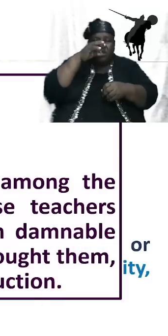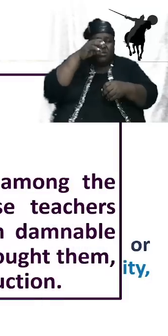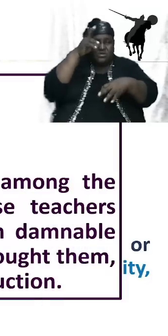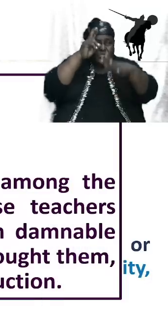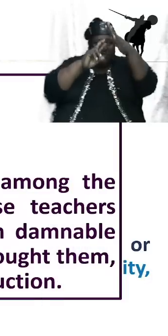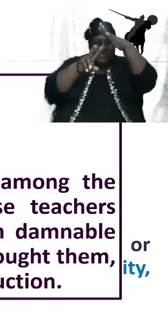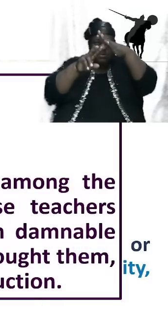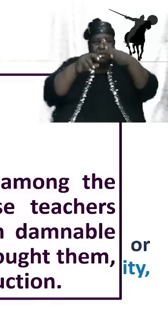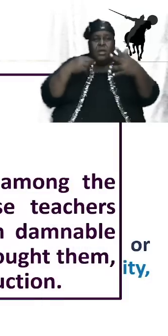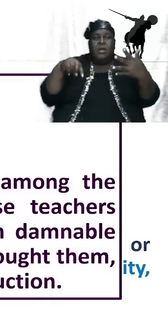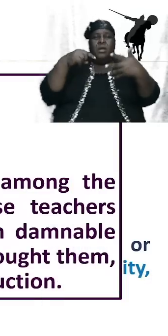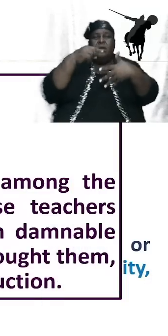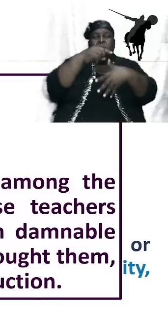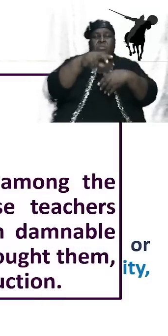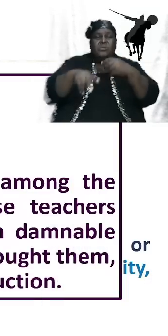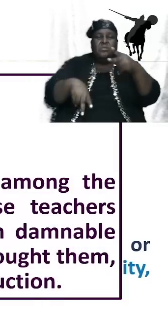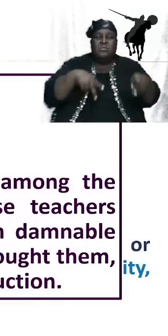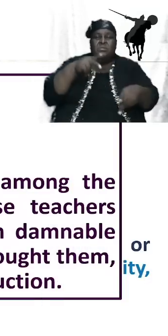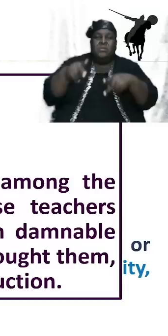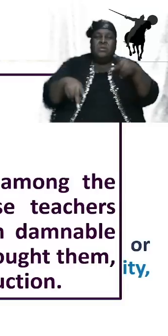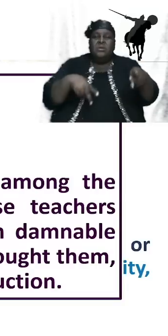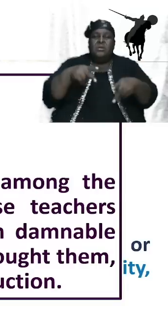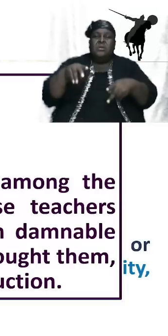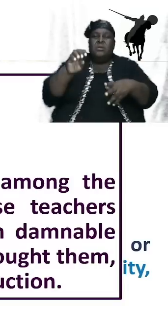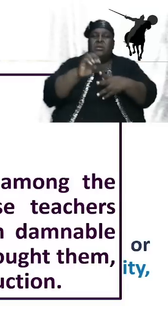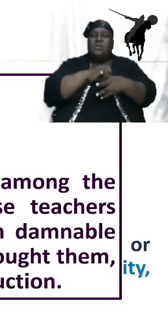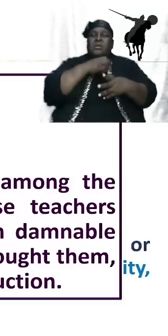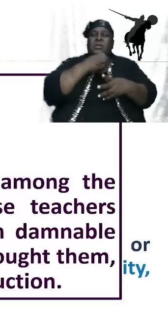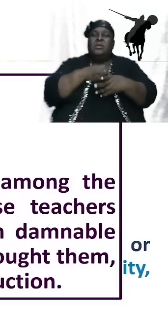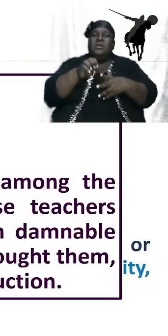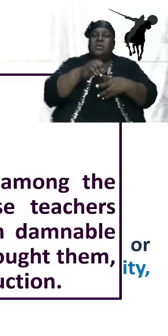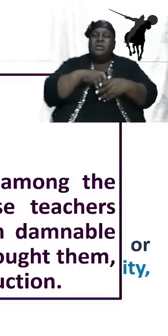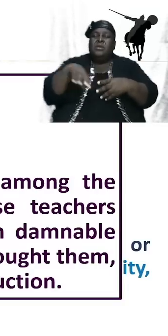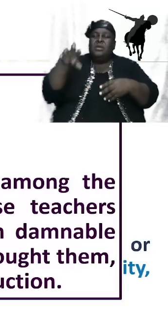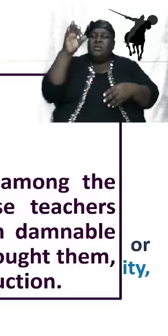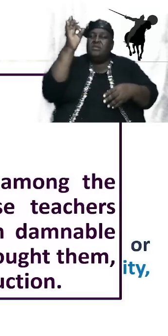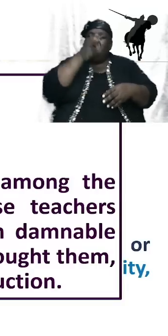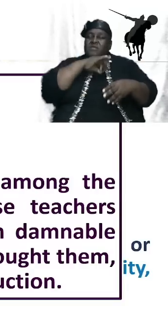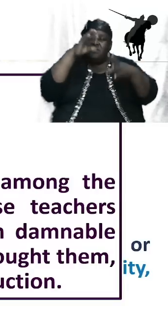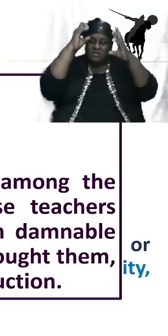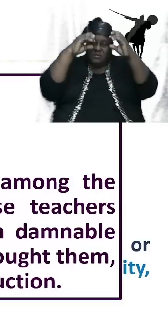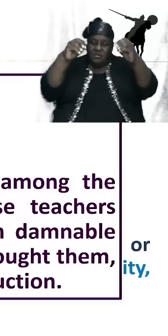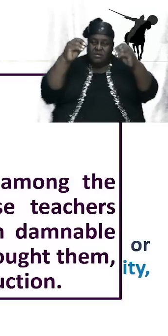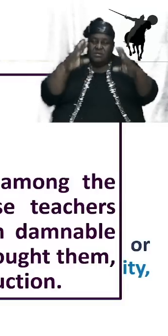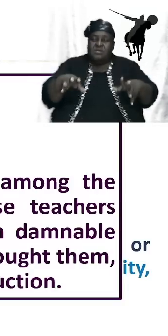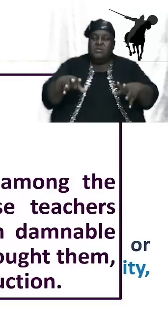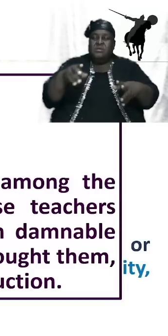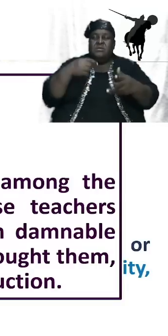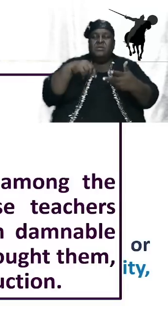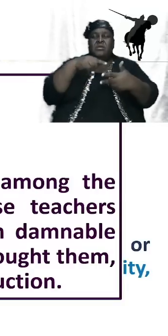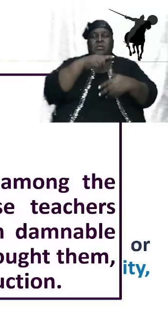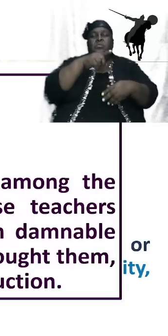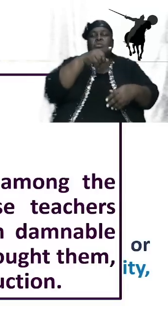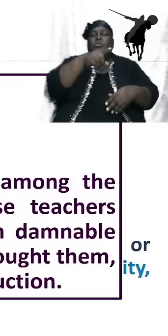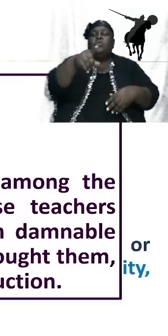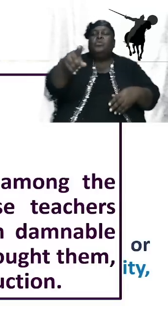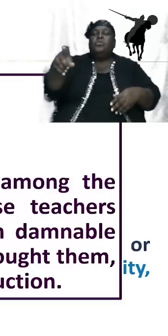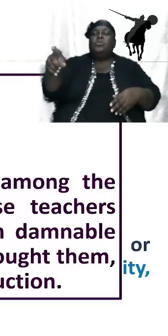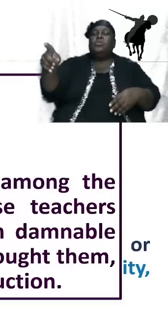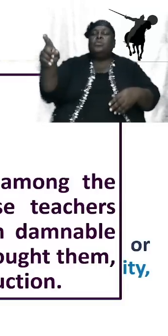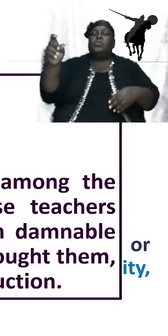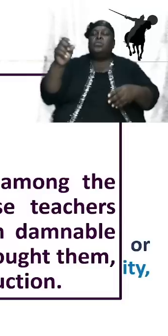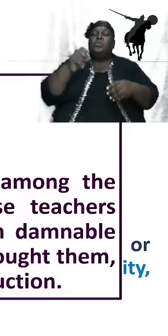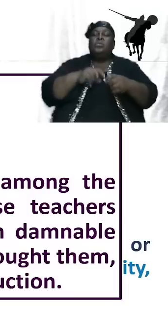people, even as there shall be false teachers among you, who privily shall bring in